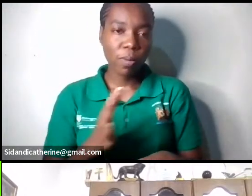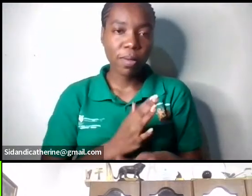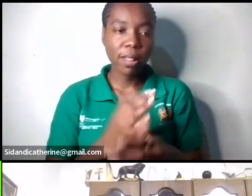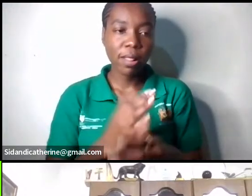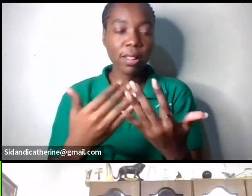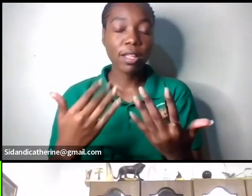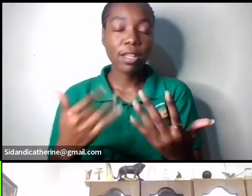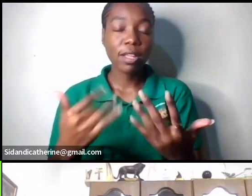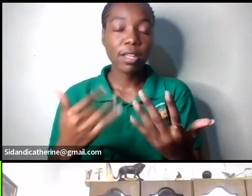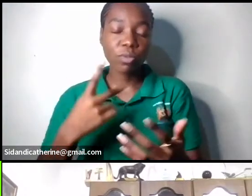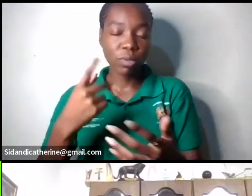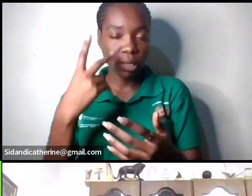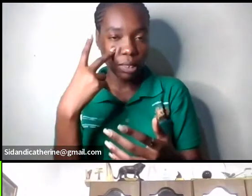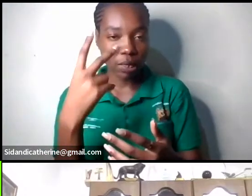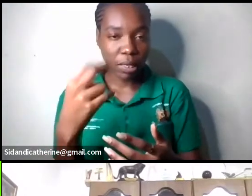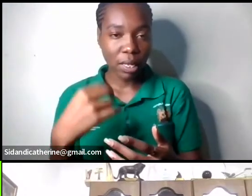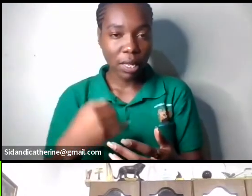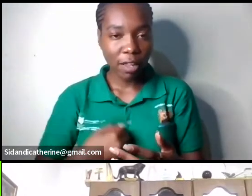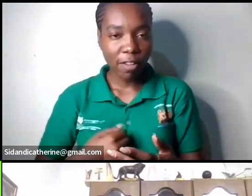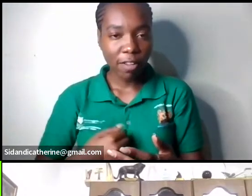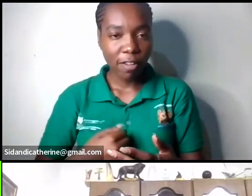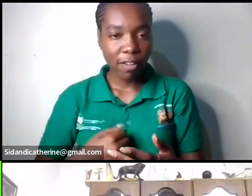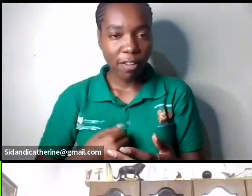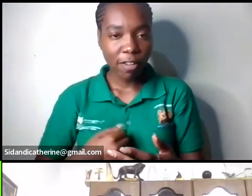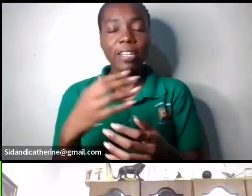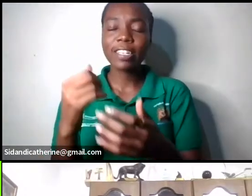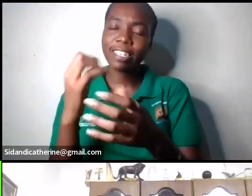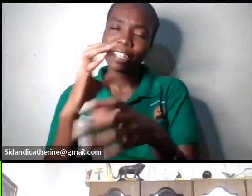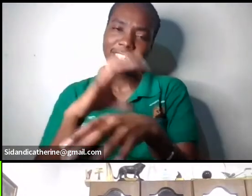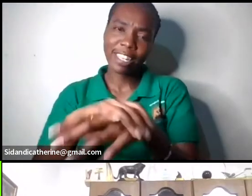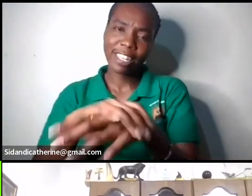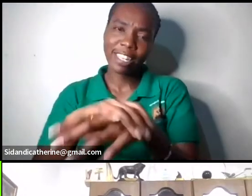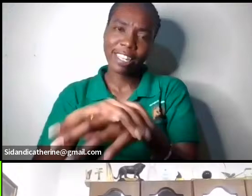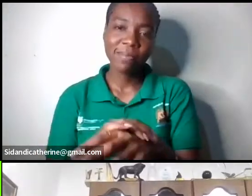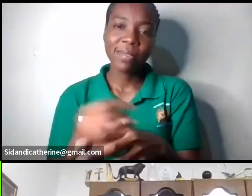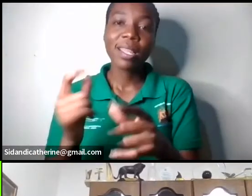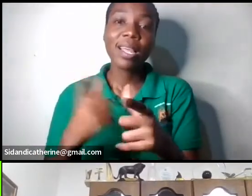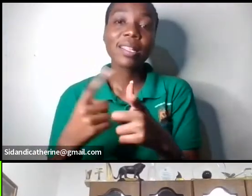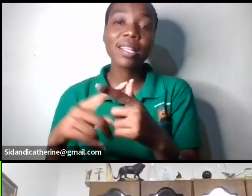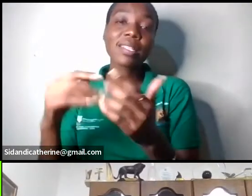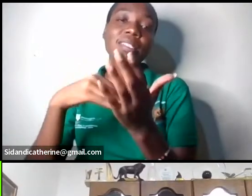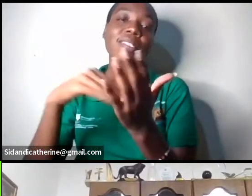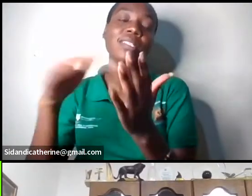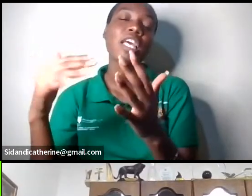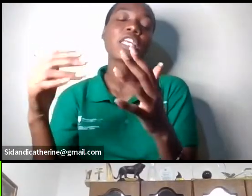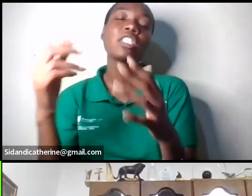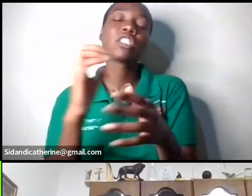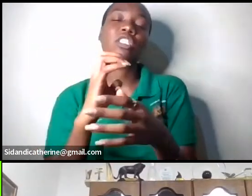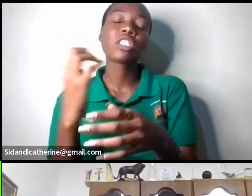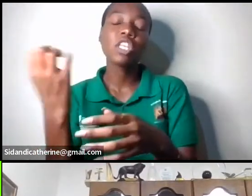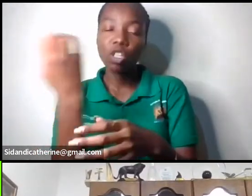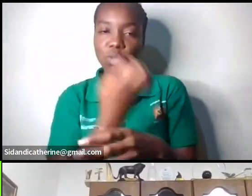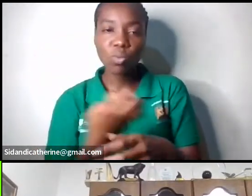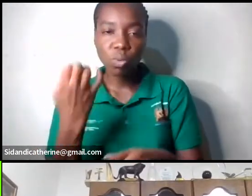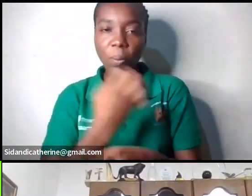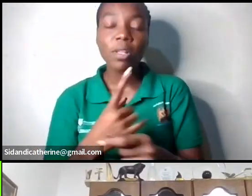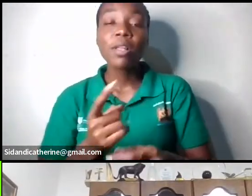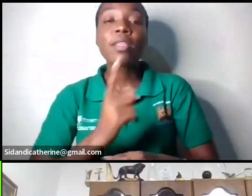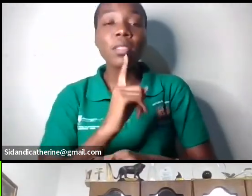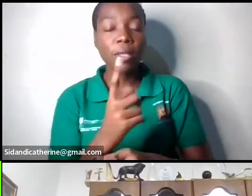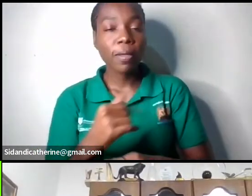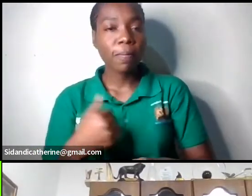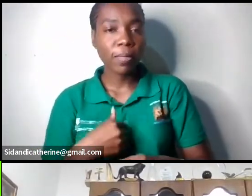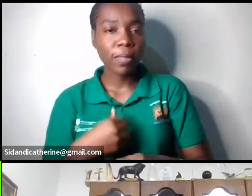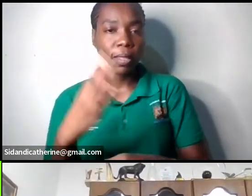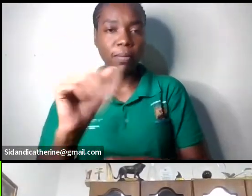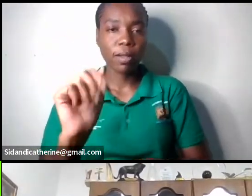have started extracting oils and they are exporting to Europe. Yeah, our baobab oil, they're extracting